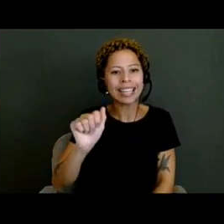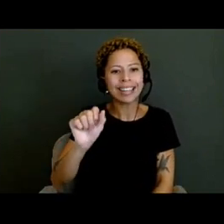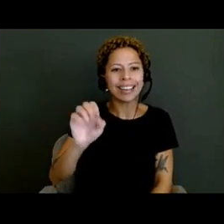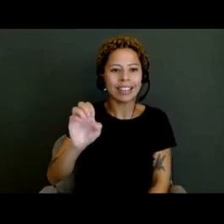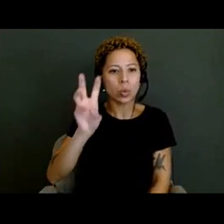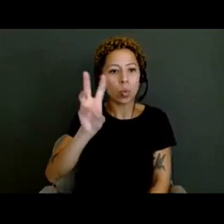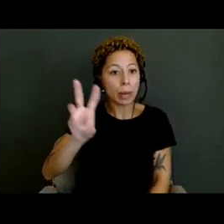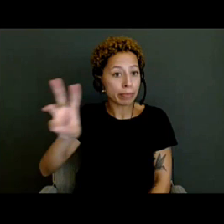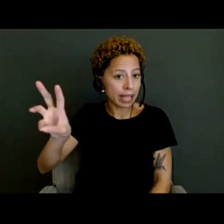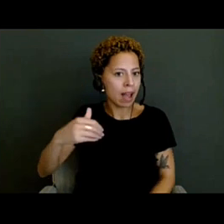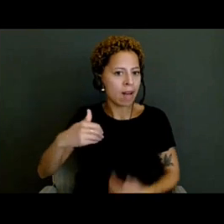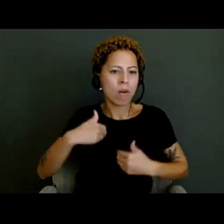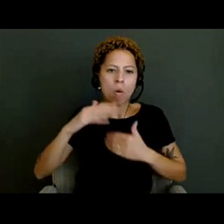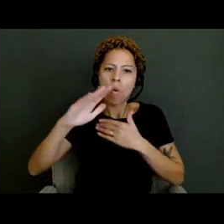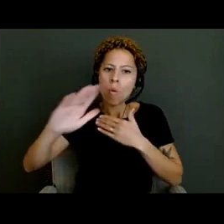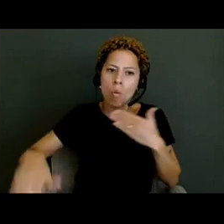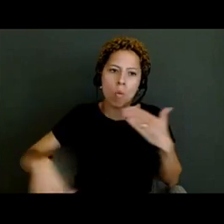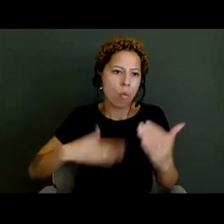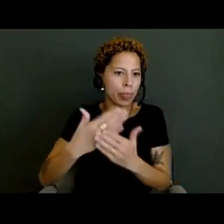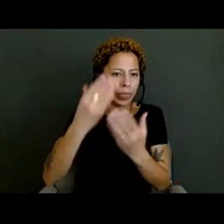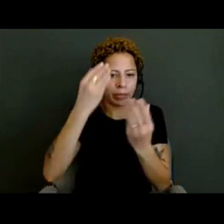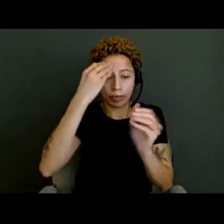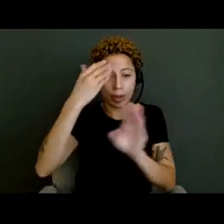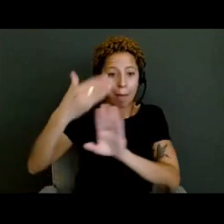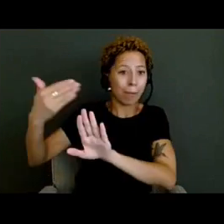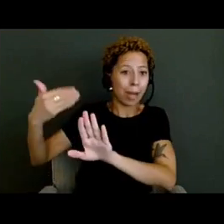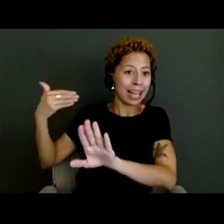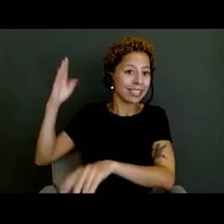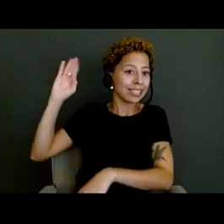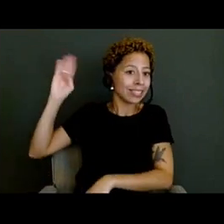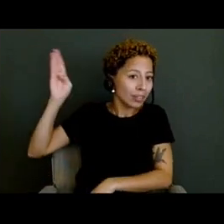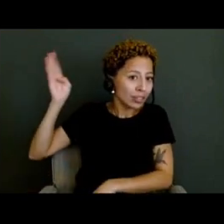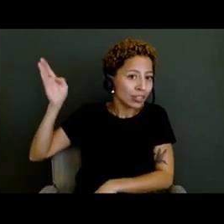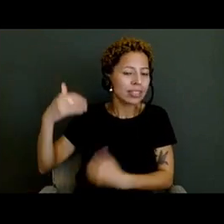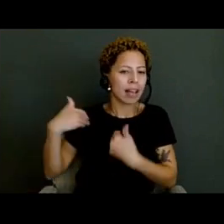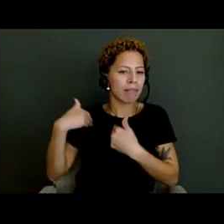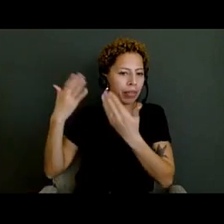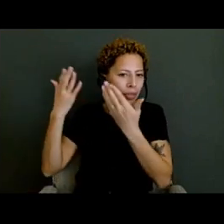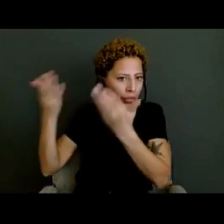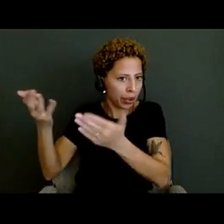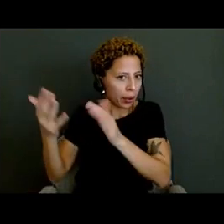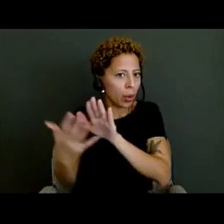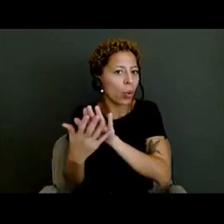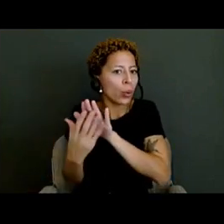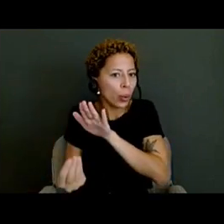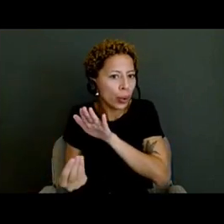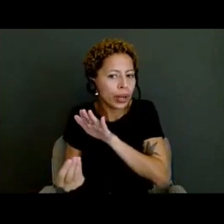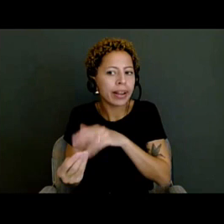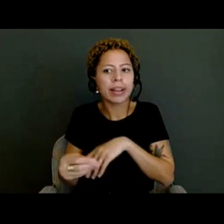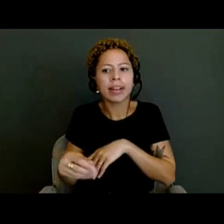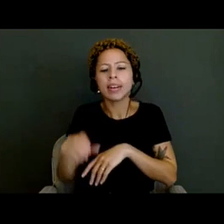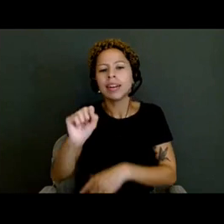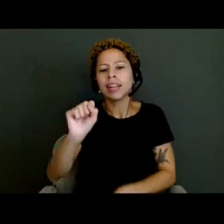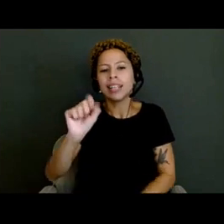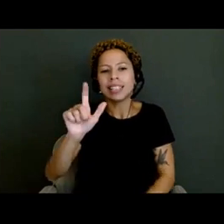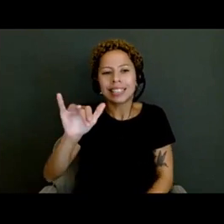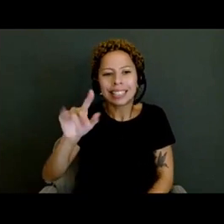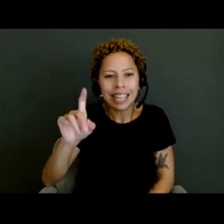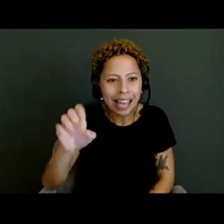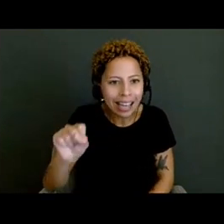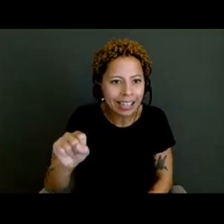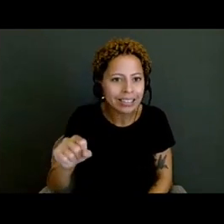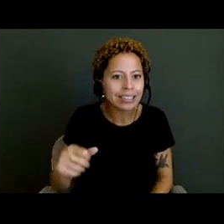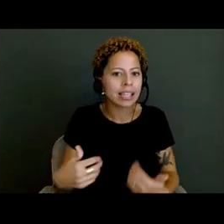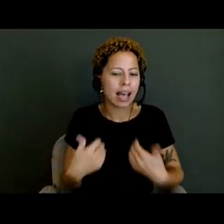all the past session, it will have information for recording and slides and everything we have shared today. So if you go to